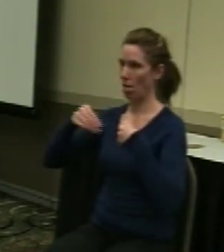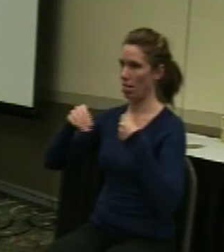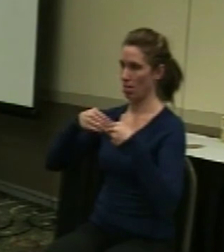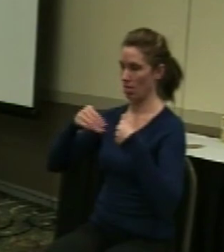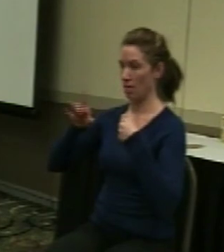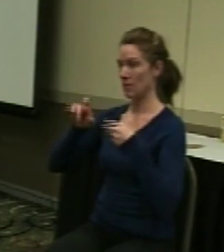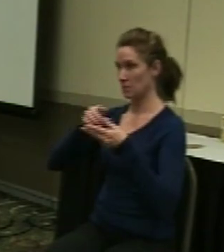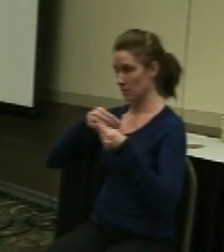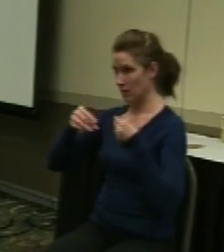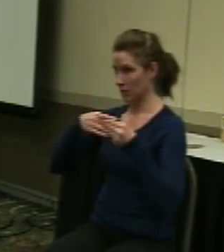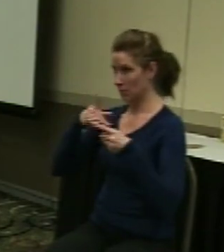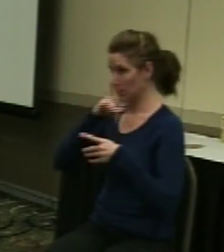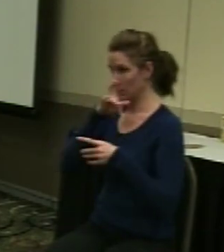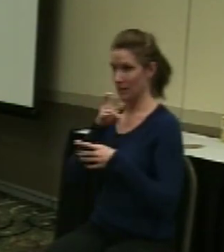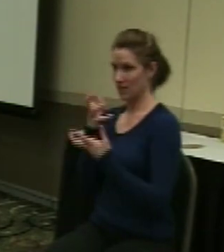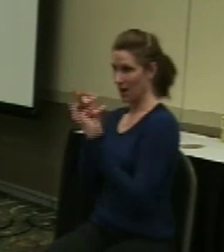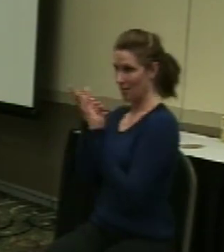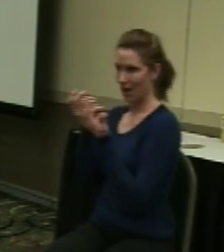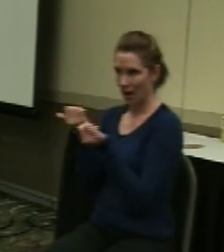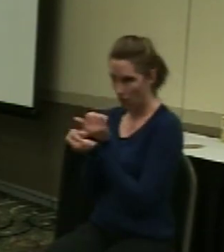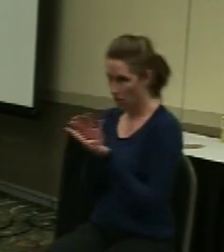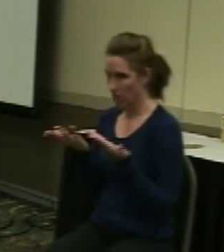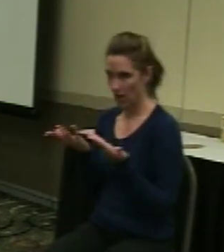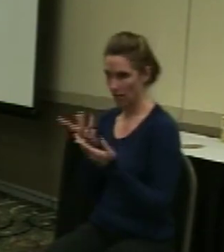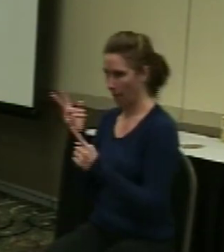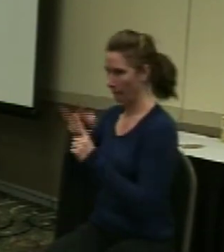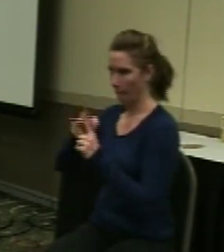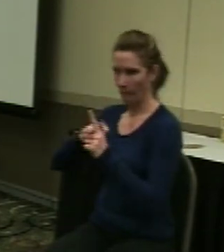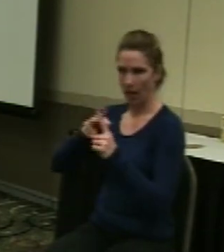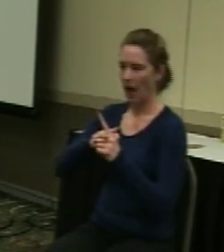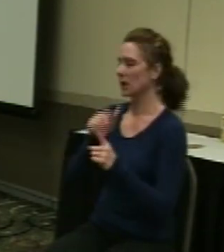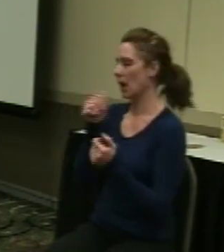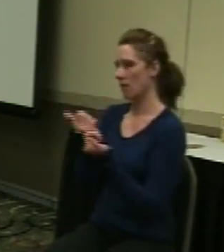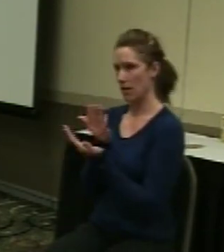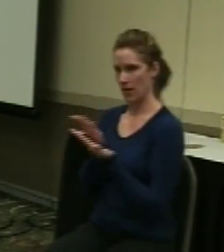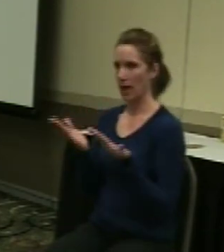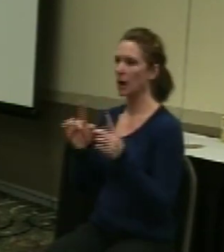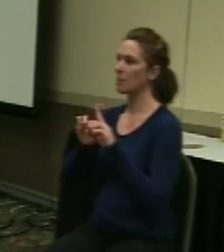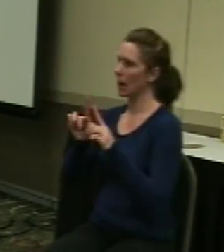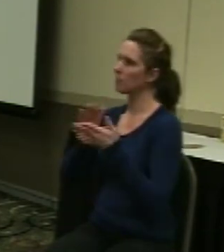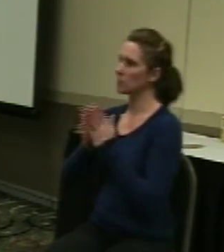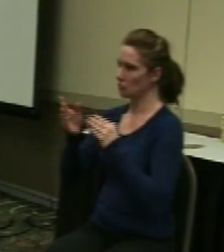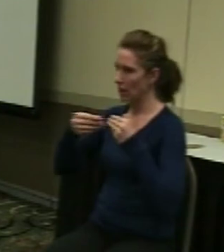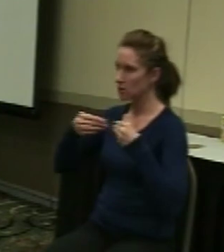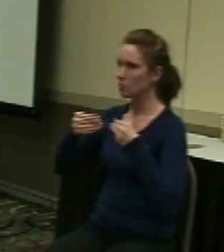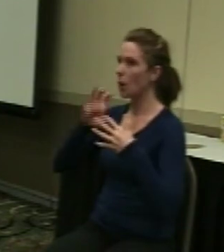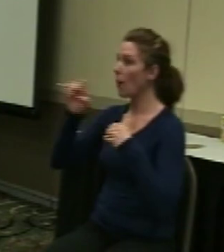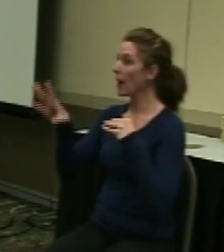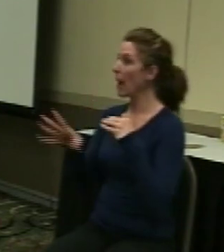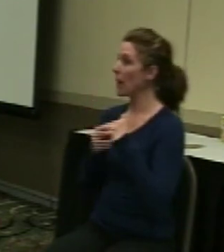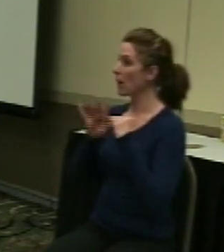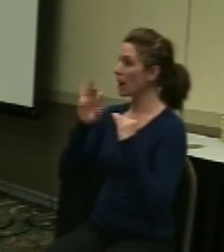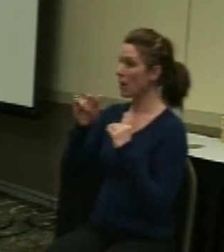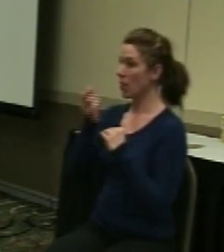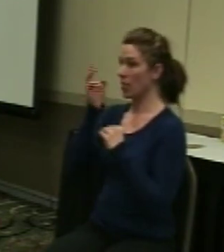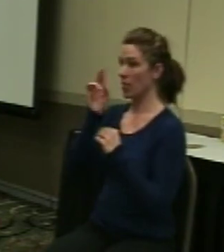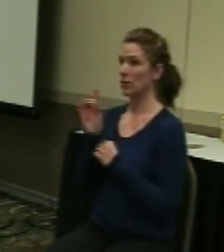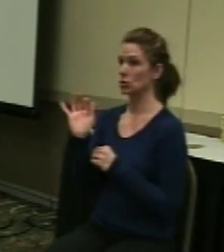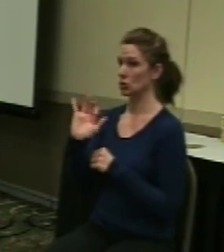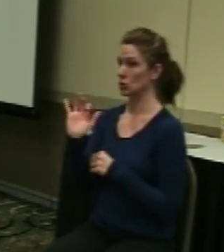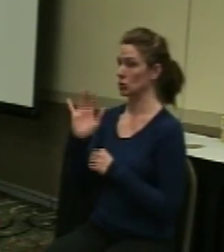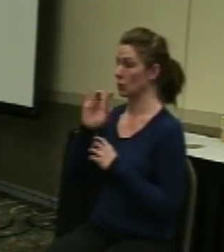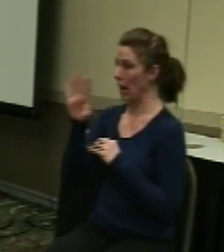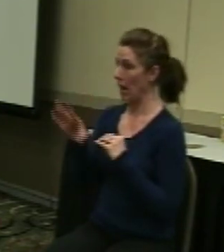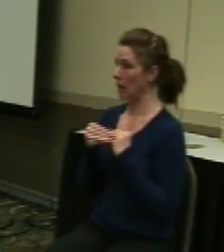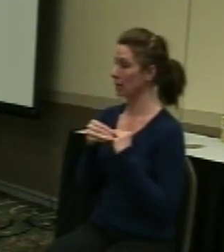be useful for all different environments and different situations. I would want to add on to that little legend here where,